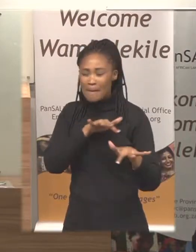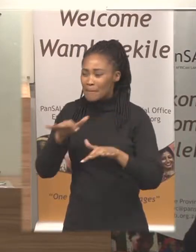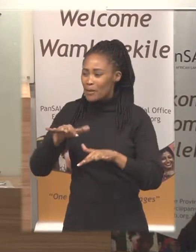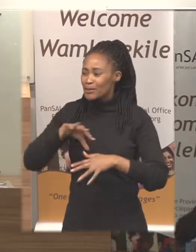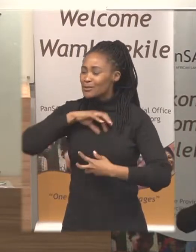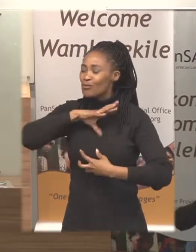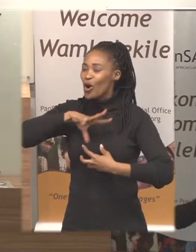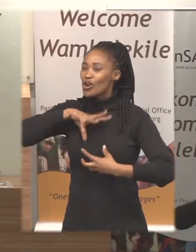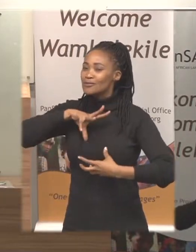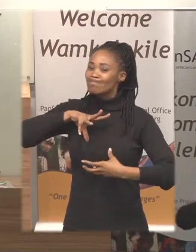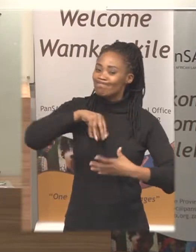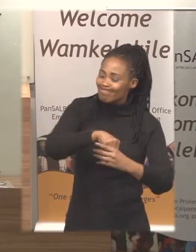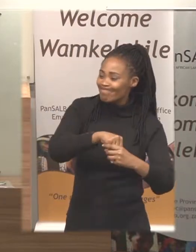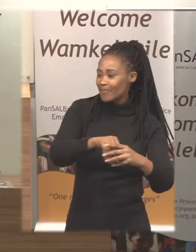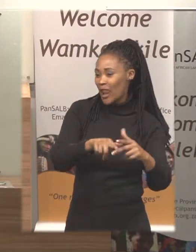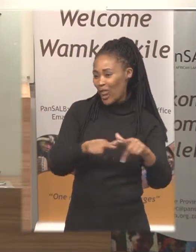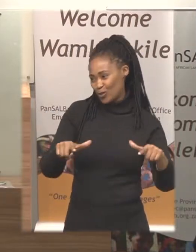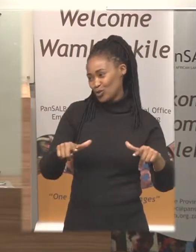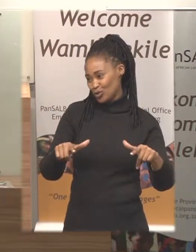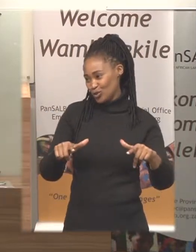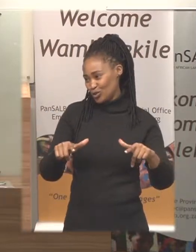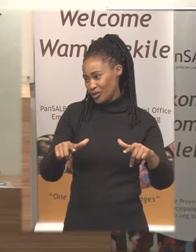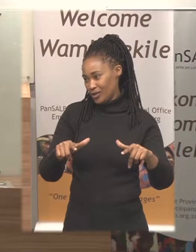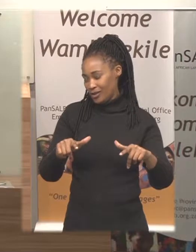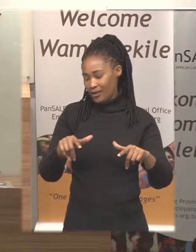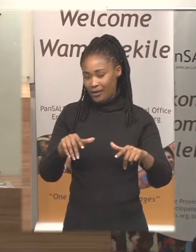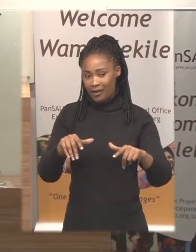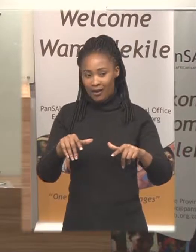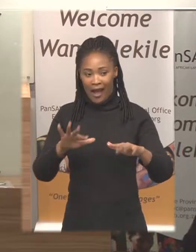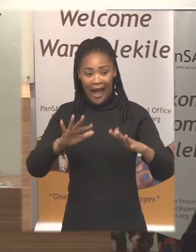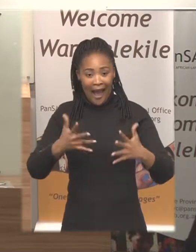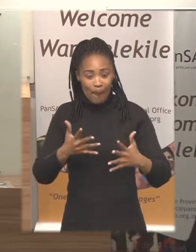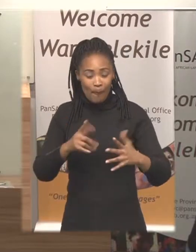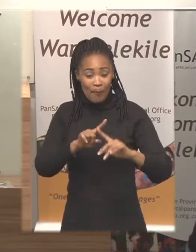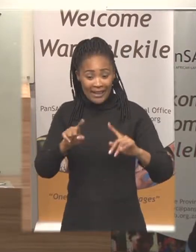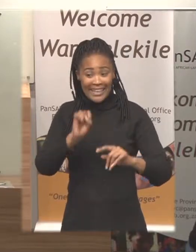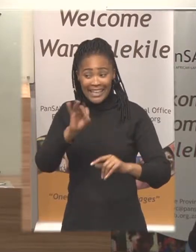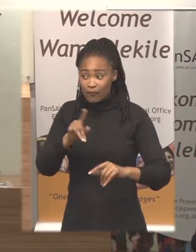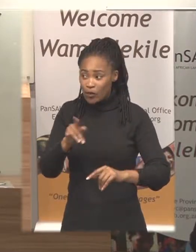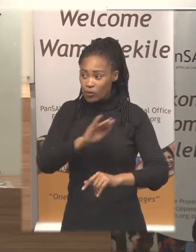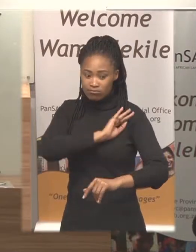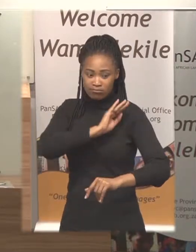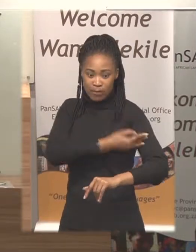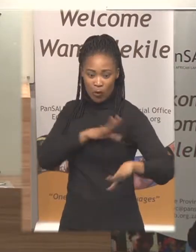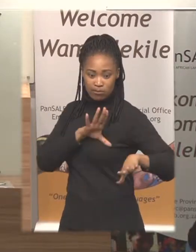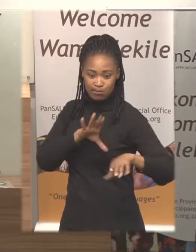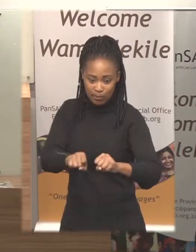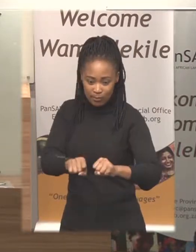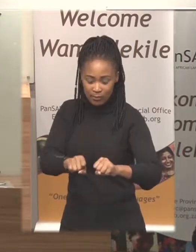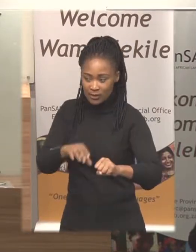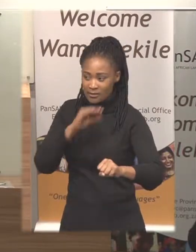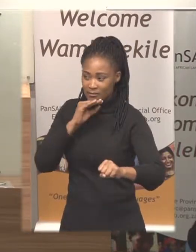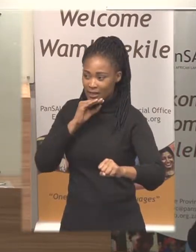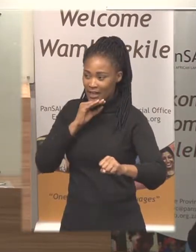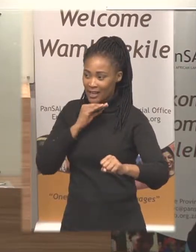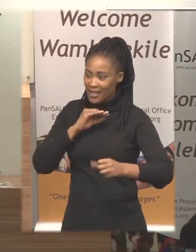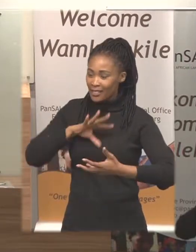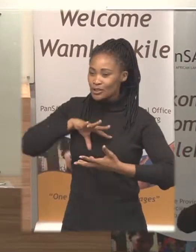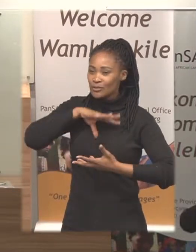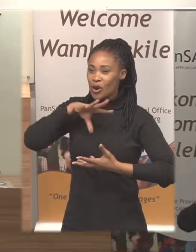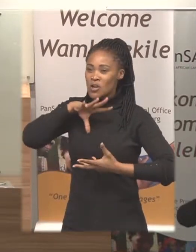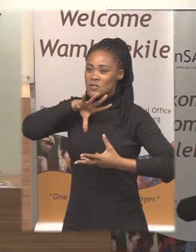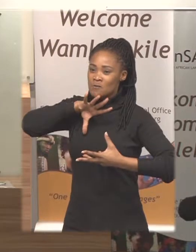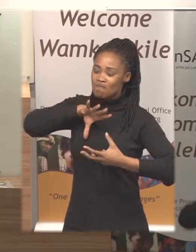breaking down those spirits in exercising power over them. And that was in the 80s. So we have